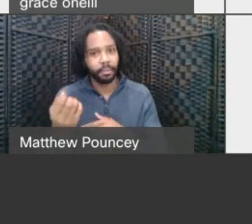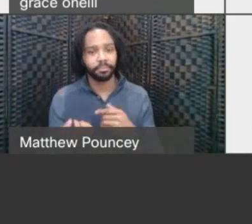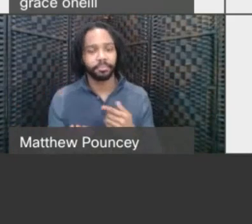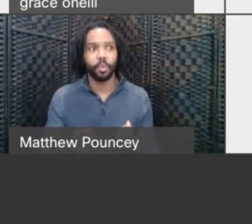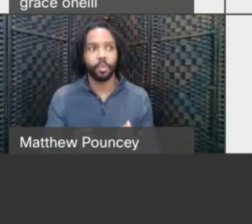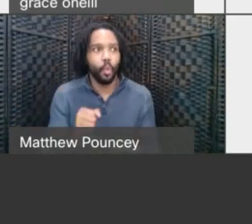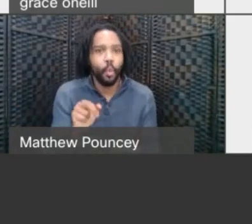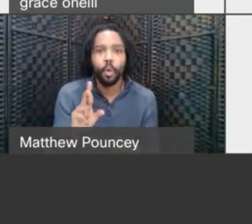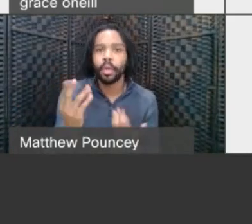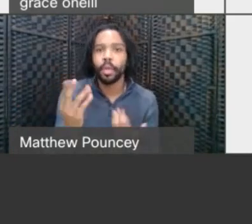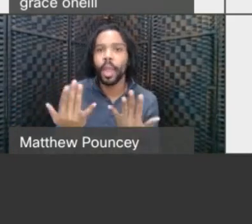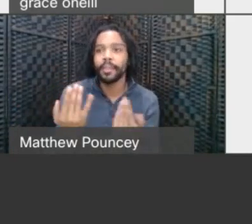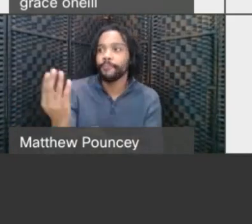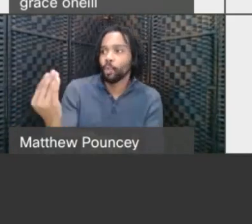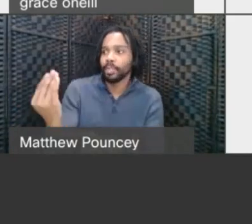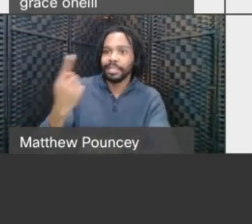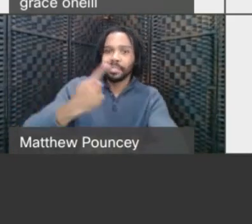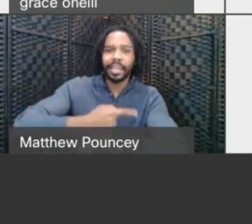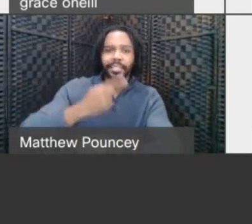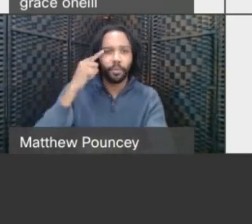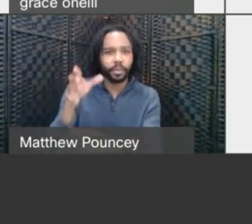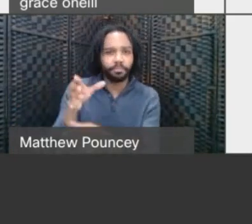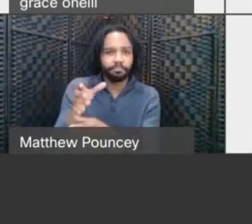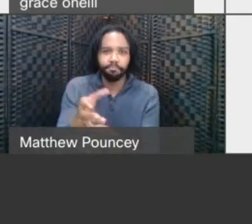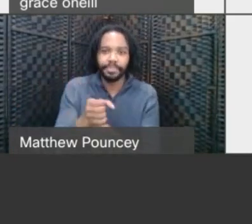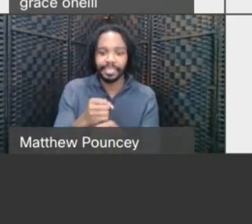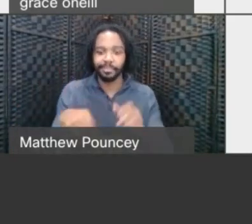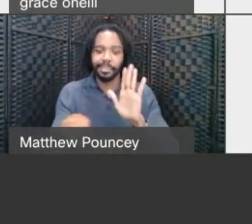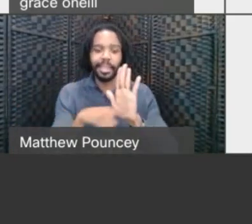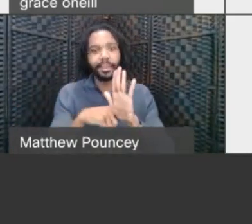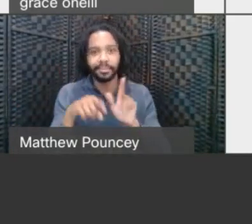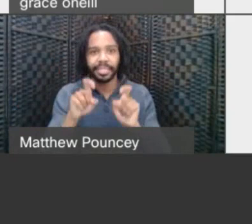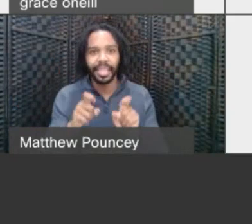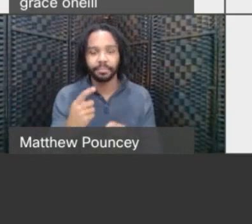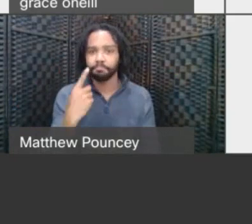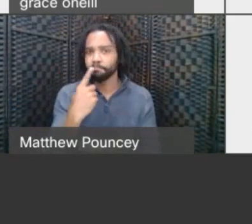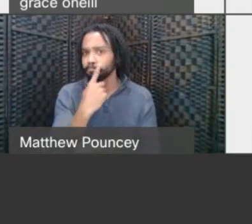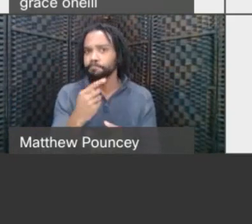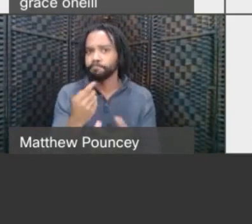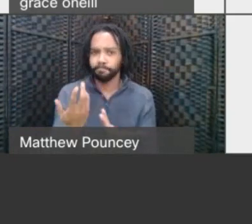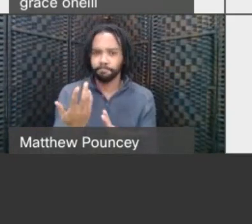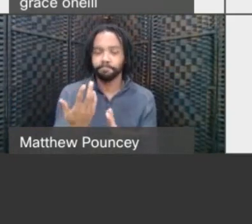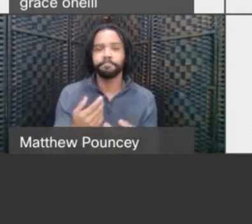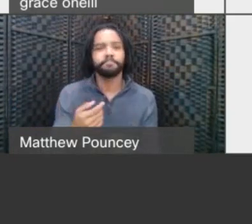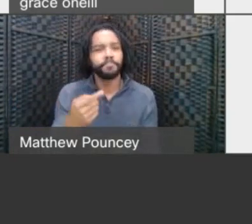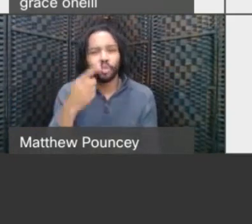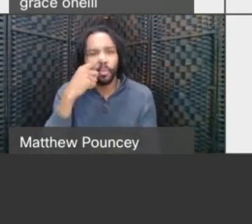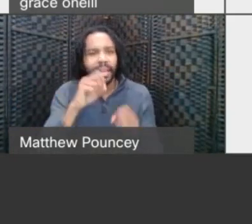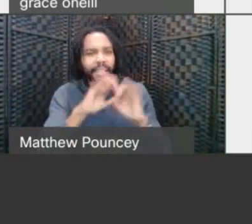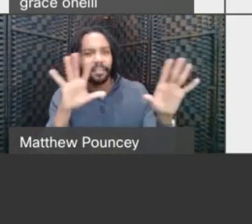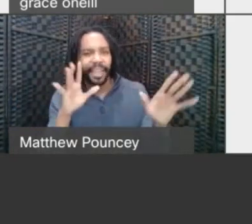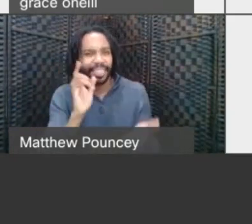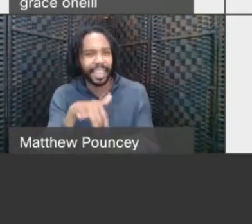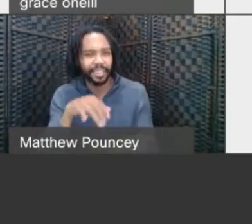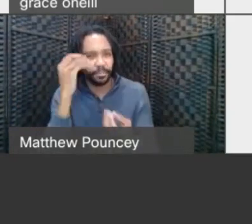negative test. So could you clarify exactly what the guidance says about ending isolation for someone who has COVID?